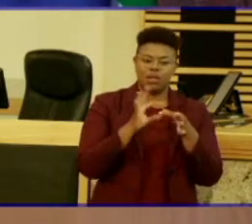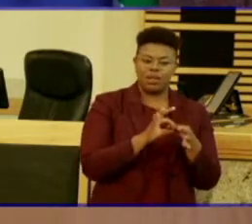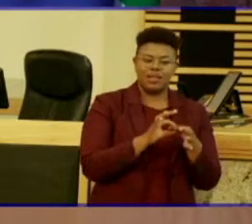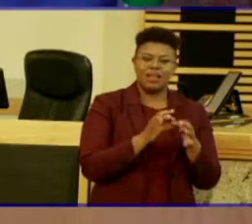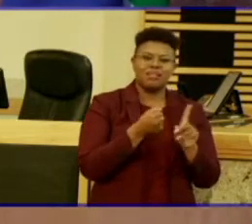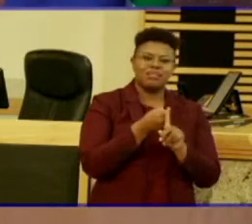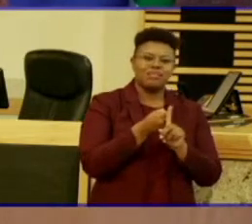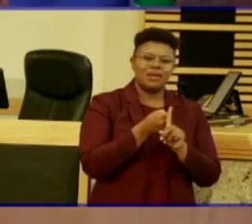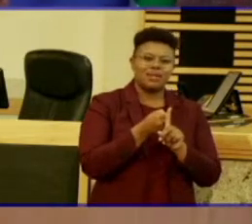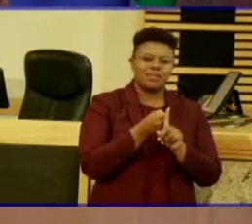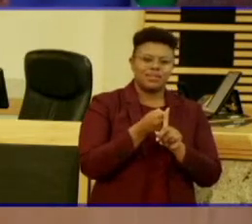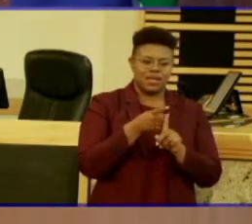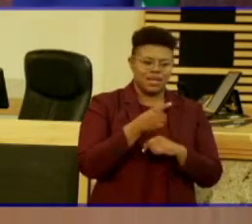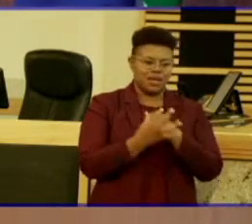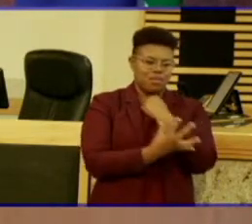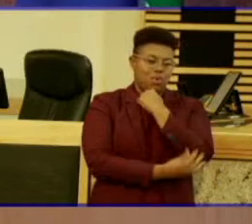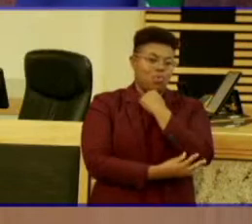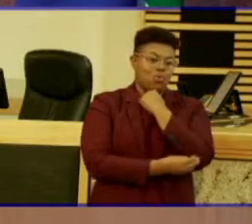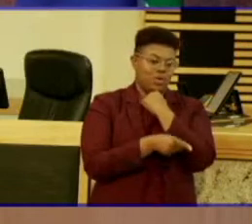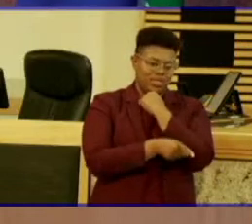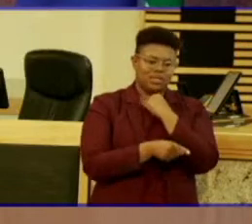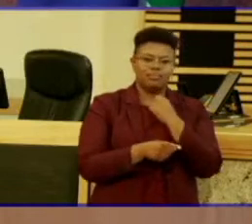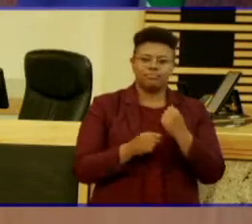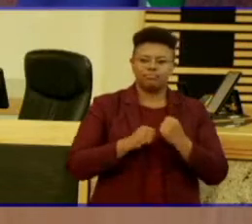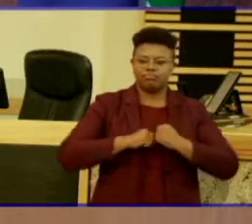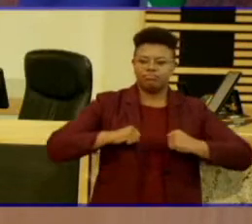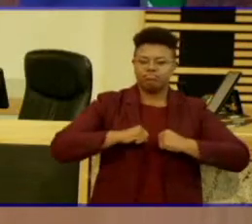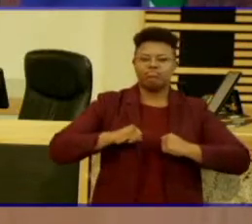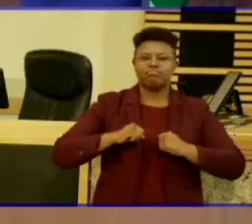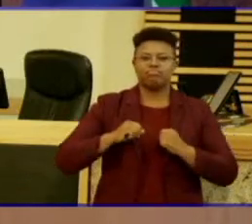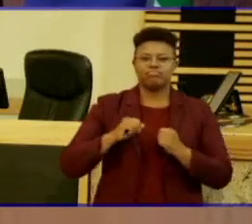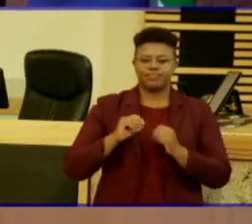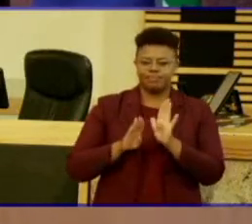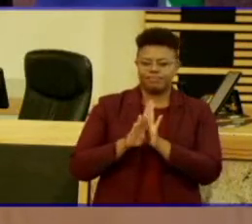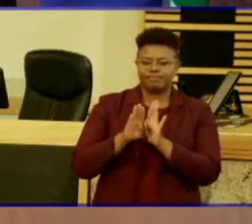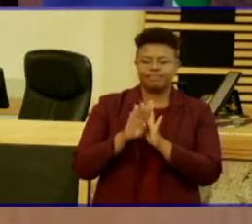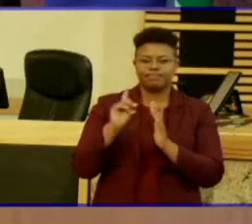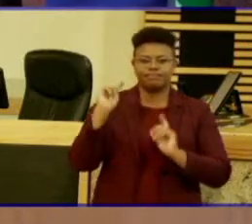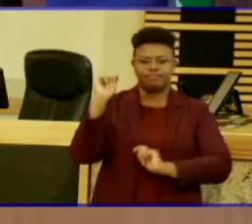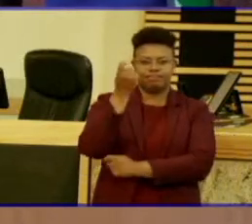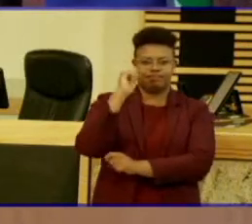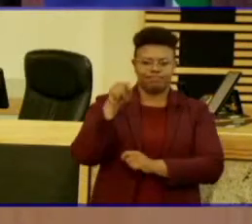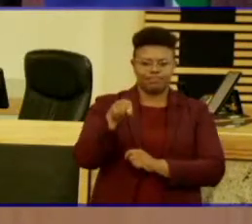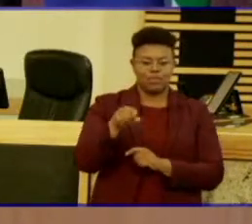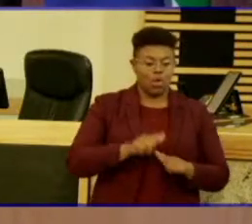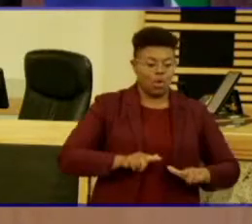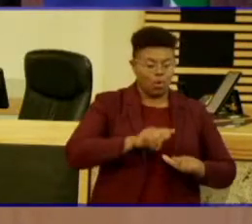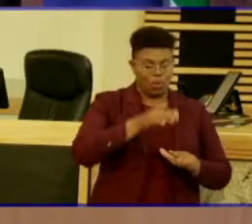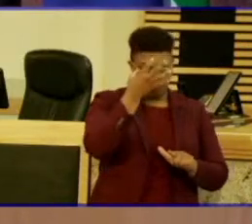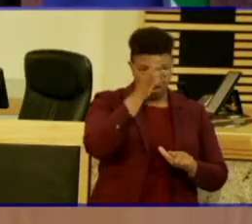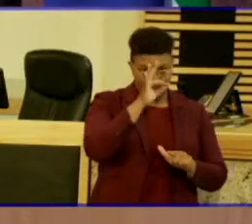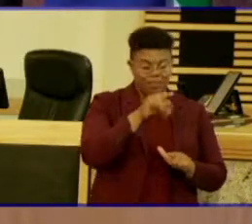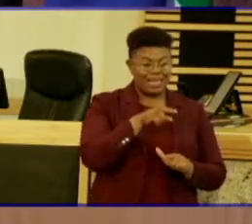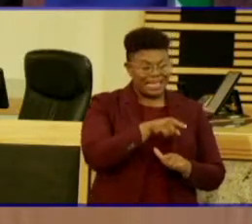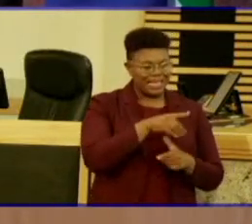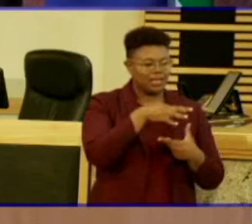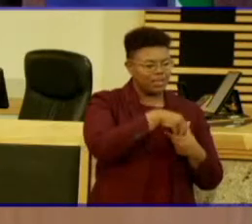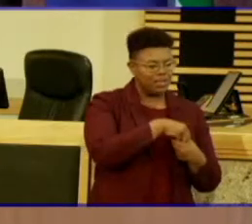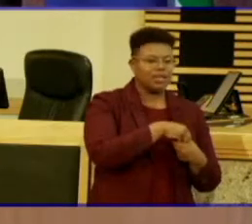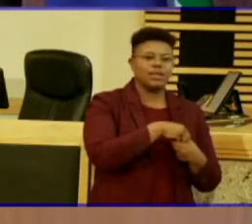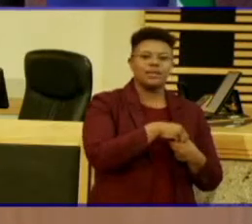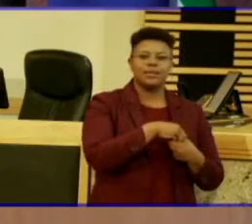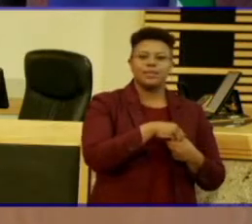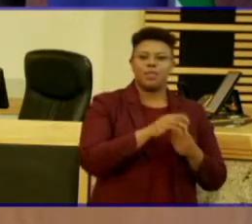fight against poverty, is spatial integration, rural economy, and local government, including human settlement. We